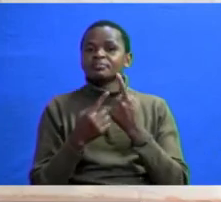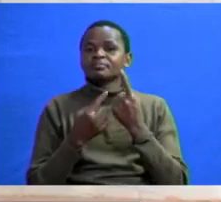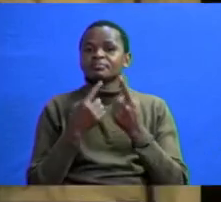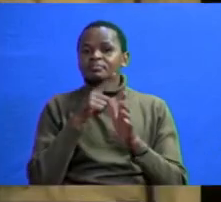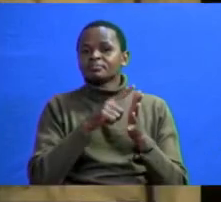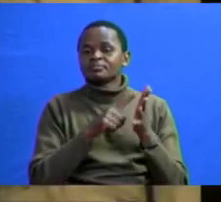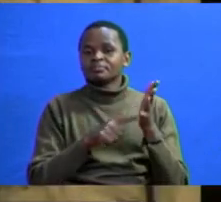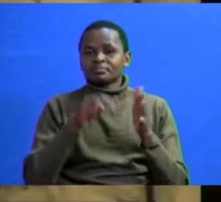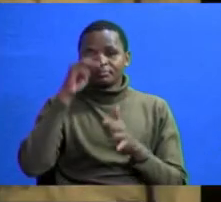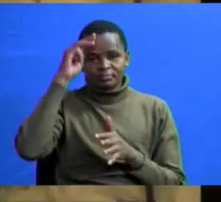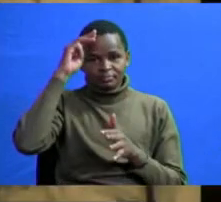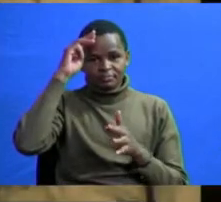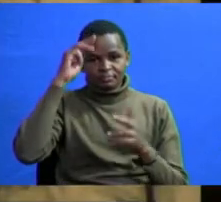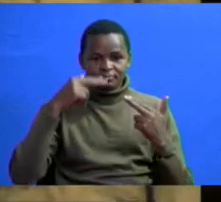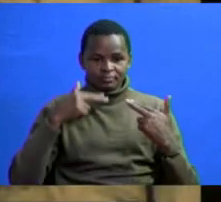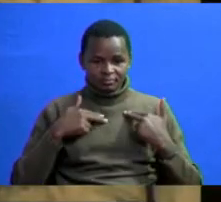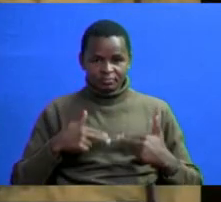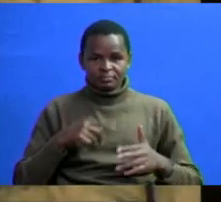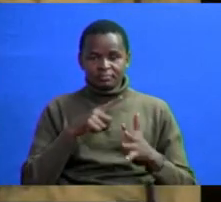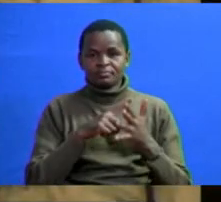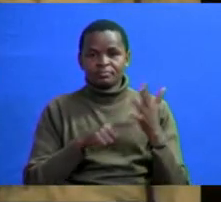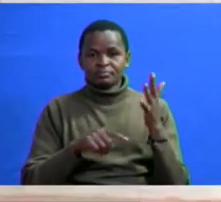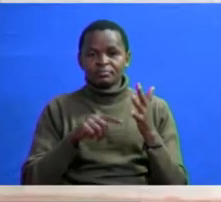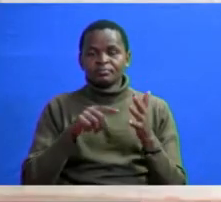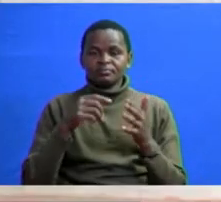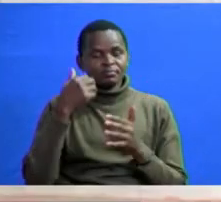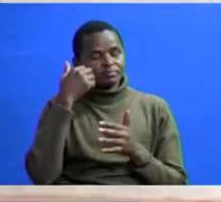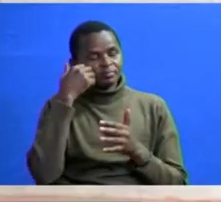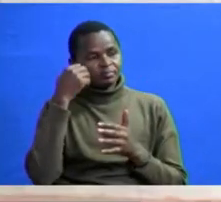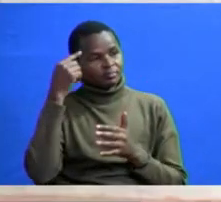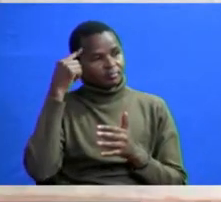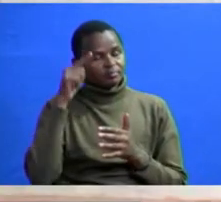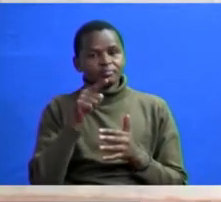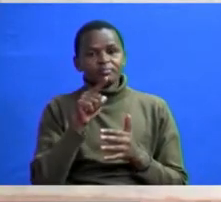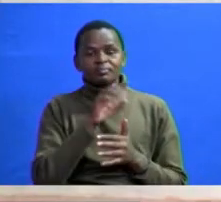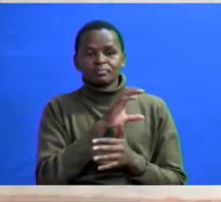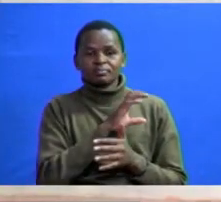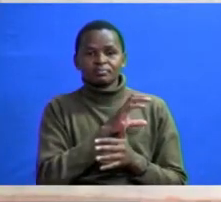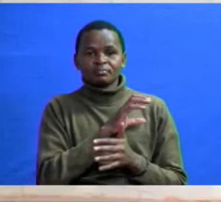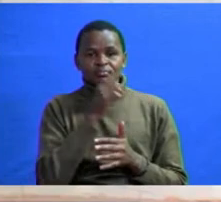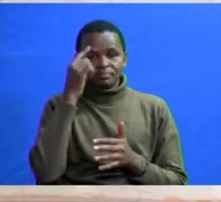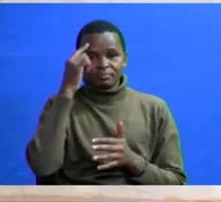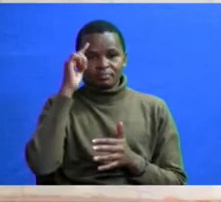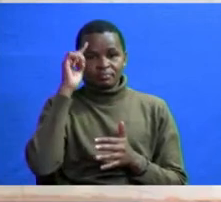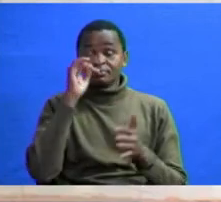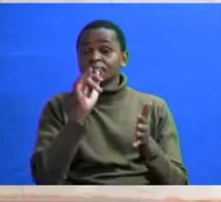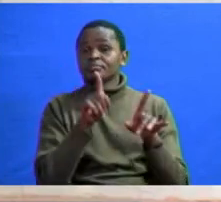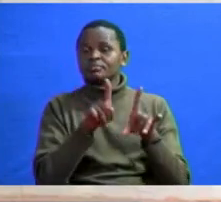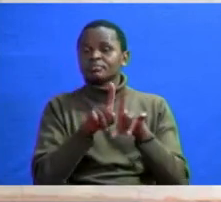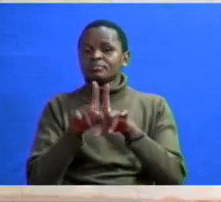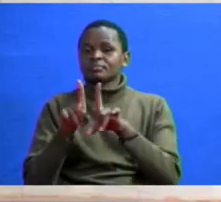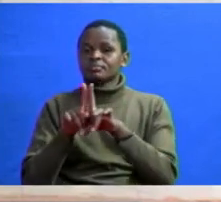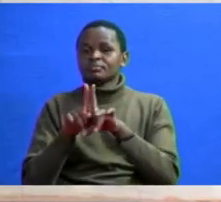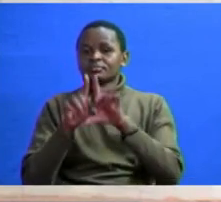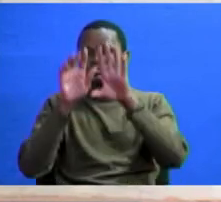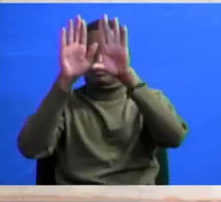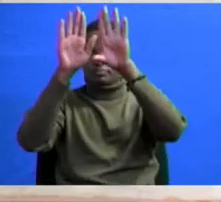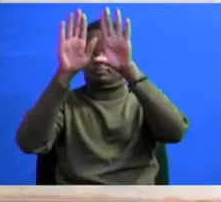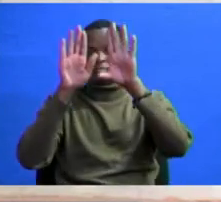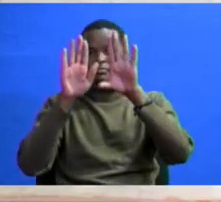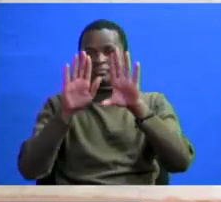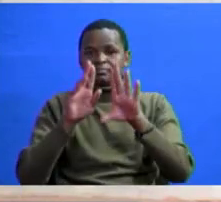what is mental health and what is mental illness from your perspective? And as you answer that particular question, it's important for us